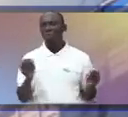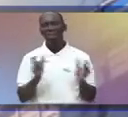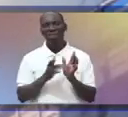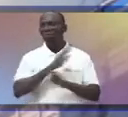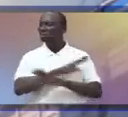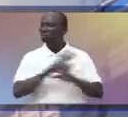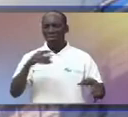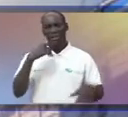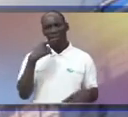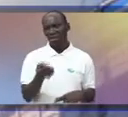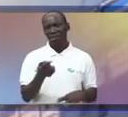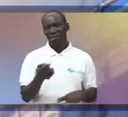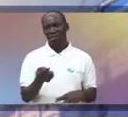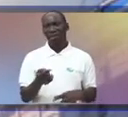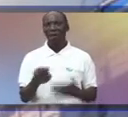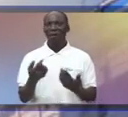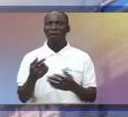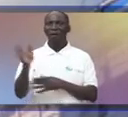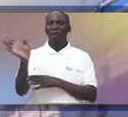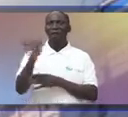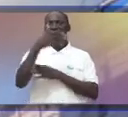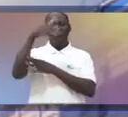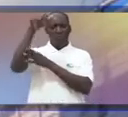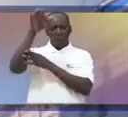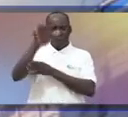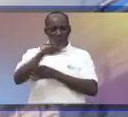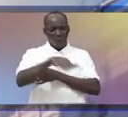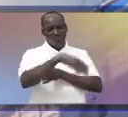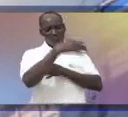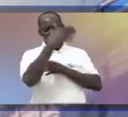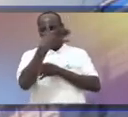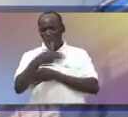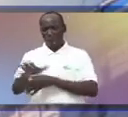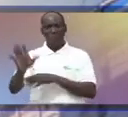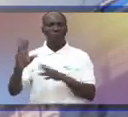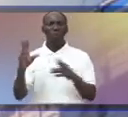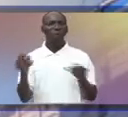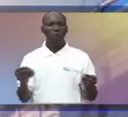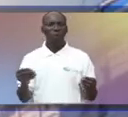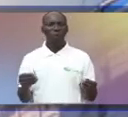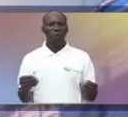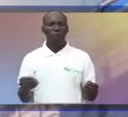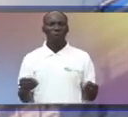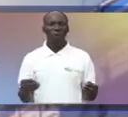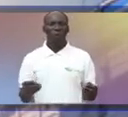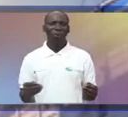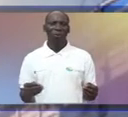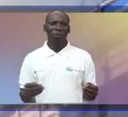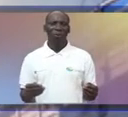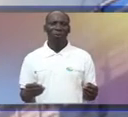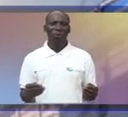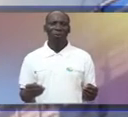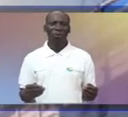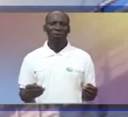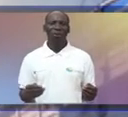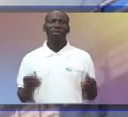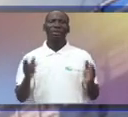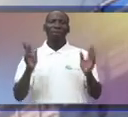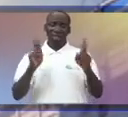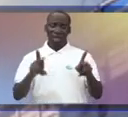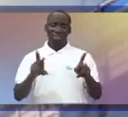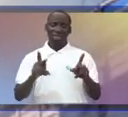should be flagged on him, either in front of him or behind him. No. The person should be baptized.